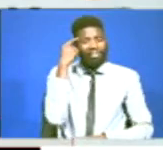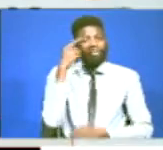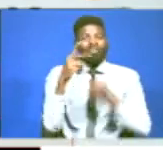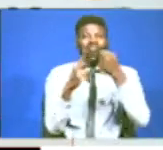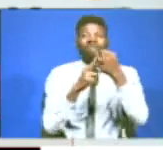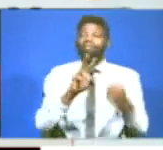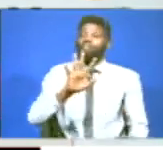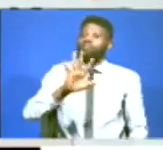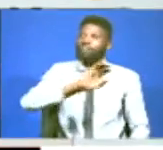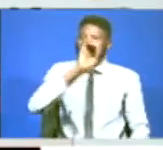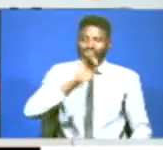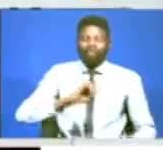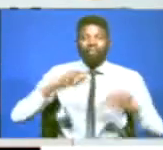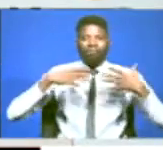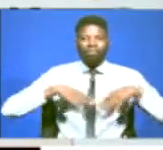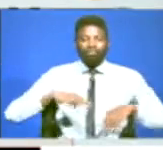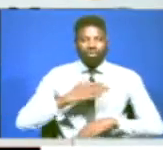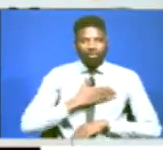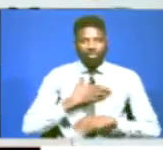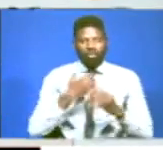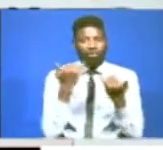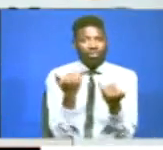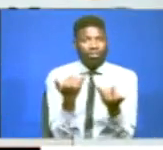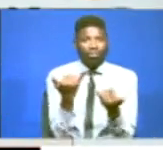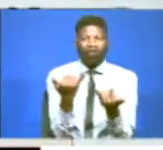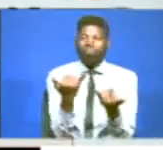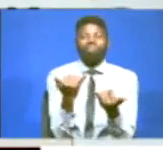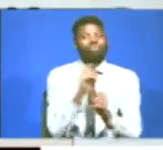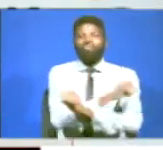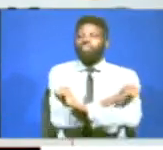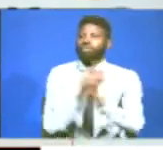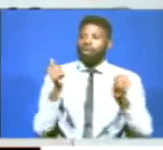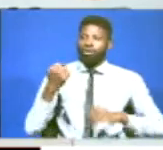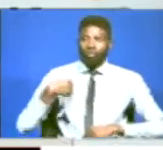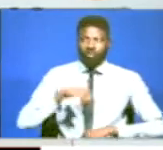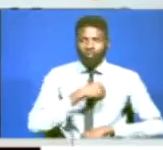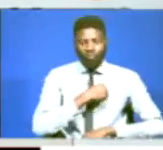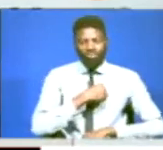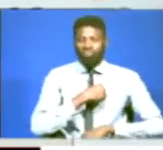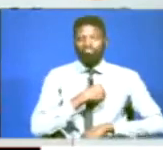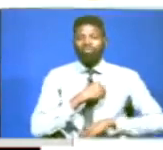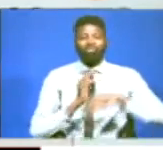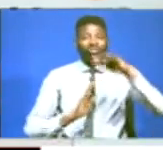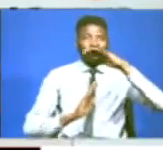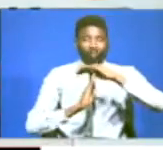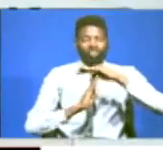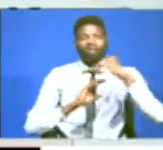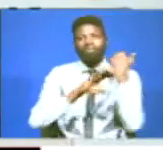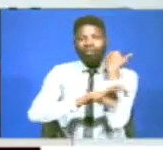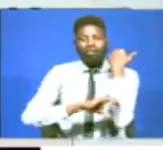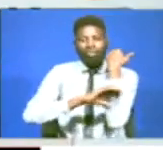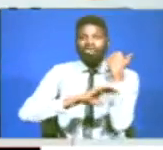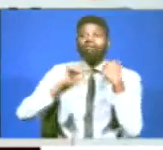75% of our population currently are covered, and I think you are one of the leading countries in this region and in Africa. We should be proud of